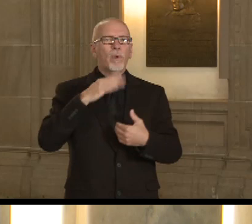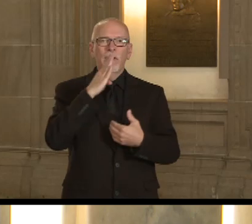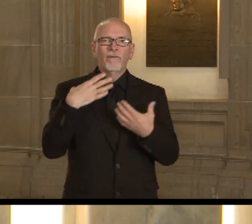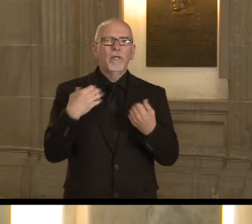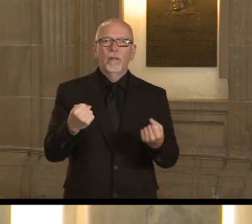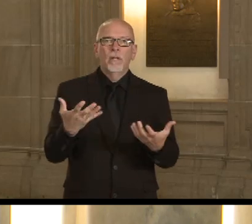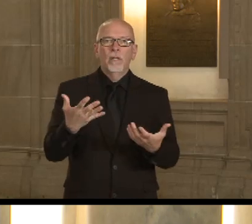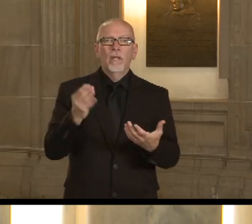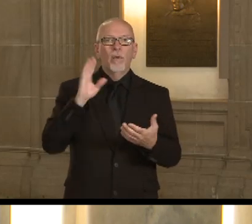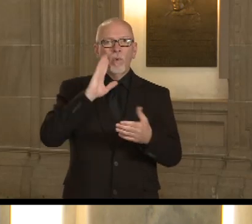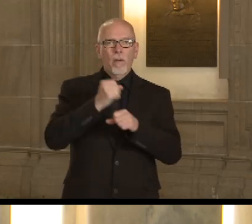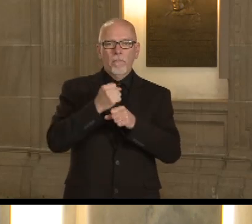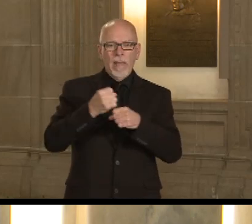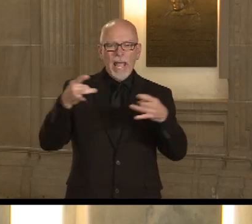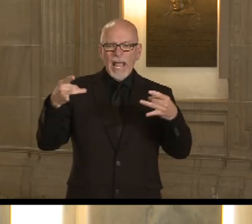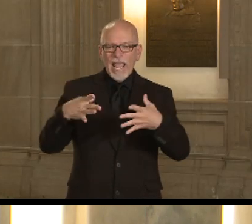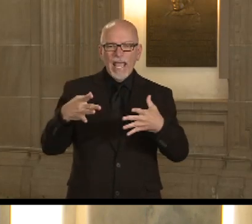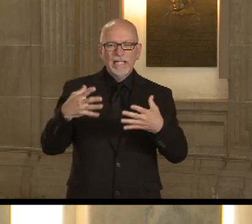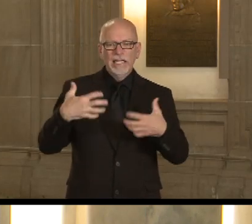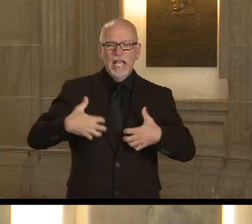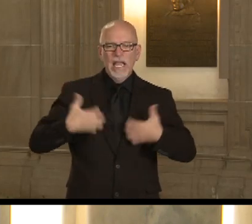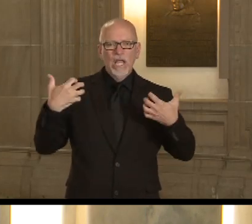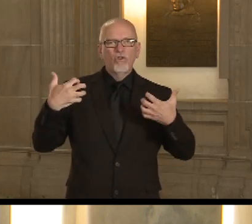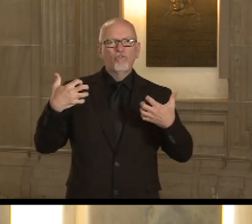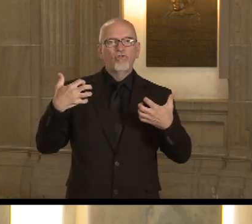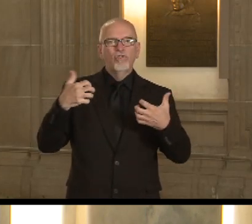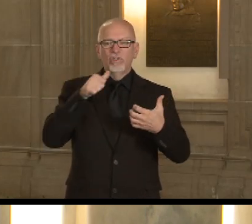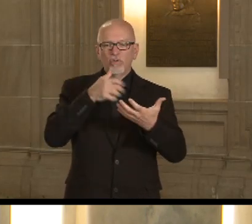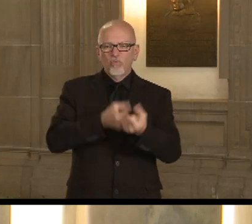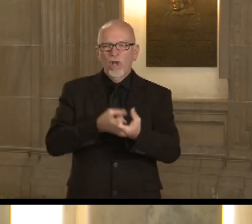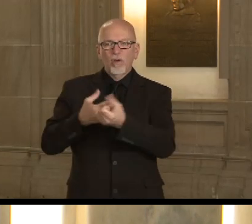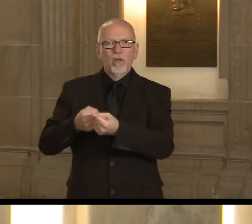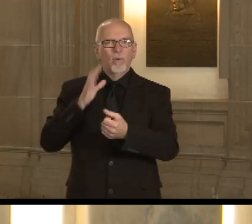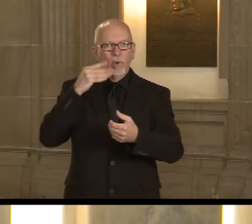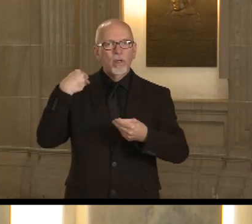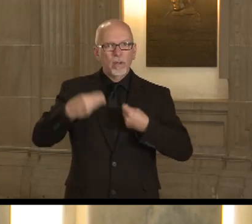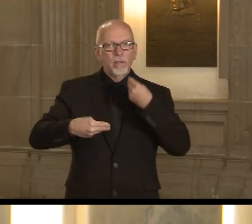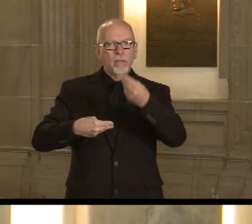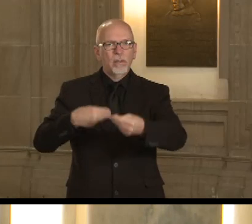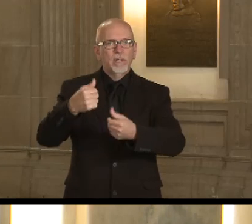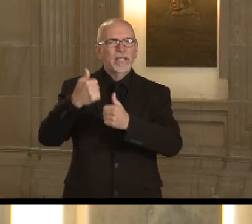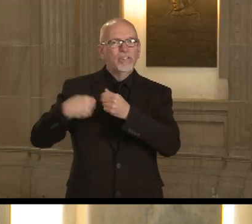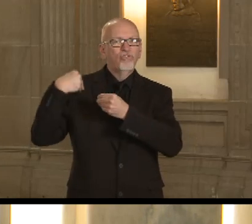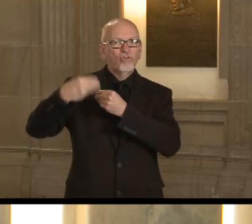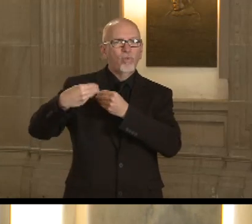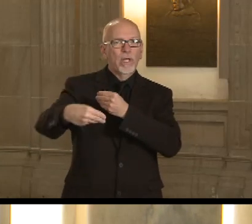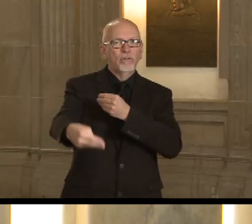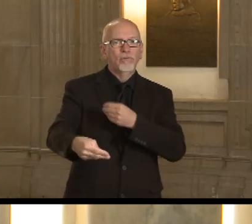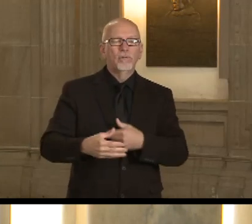we give this hate and this anger and this distrust to the next generation.